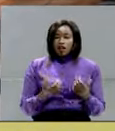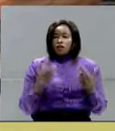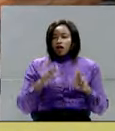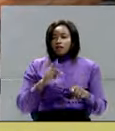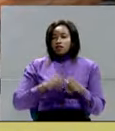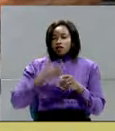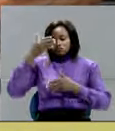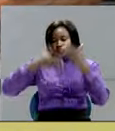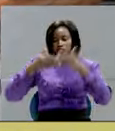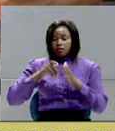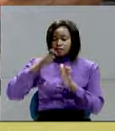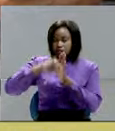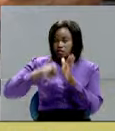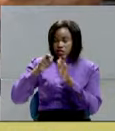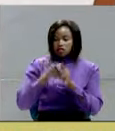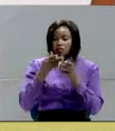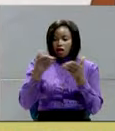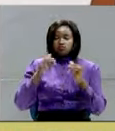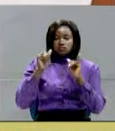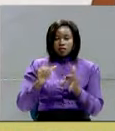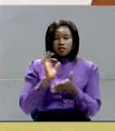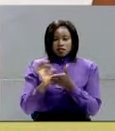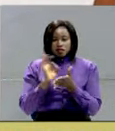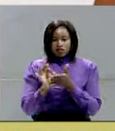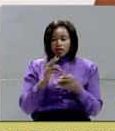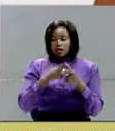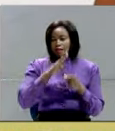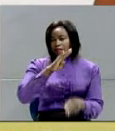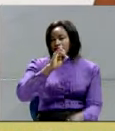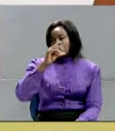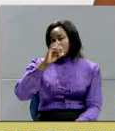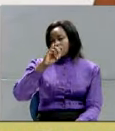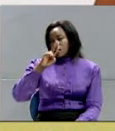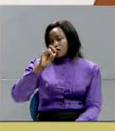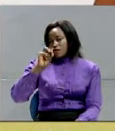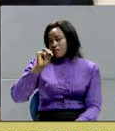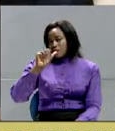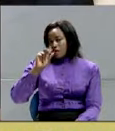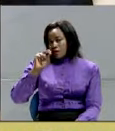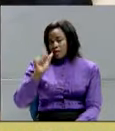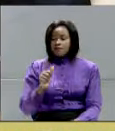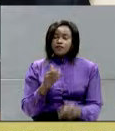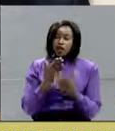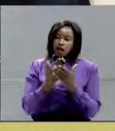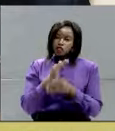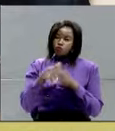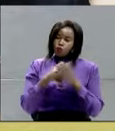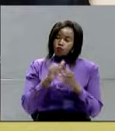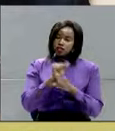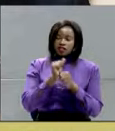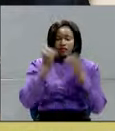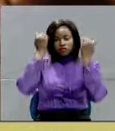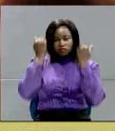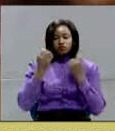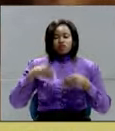with the media, also witnessed by the Permanent Secretary Pius Bigirimana, who urged judicial officers to dispense quality justice